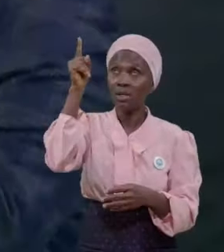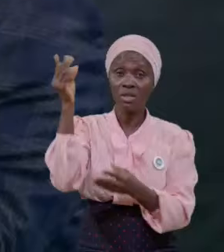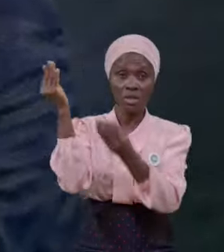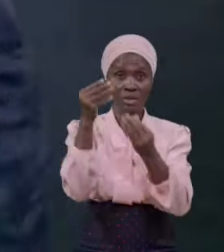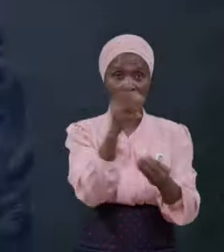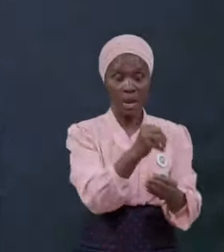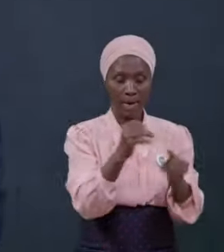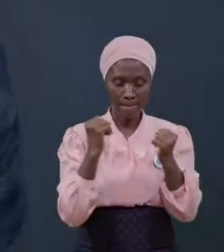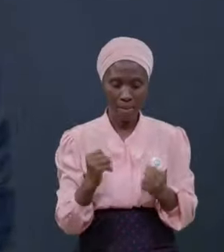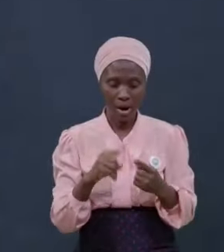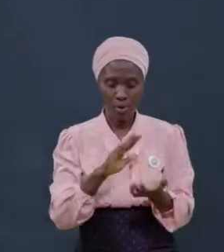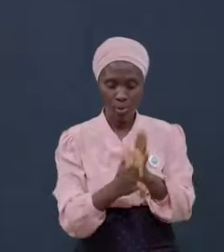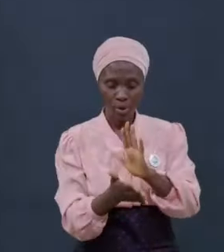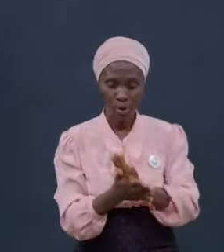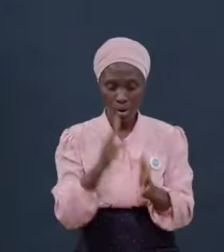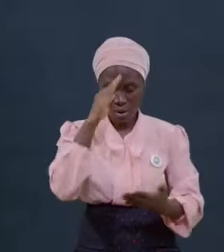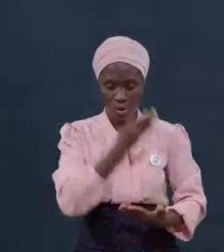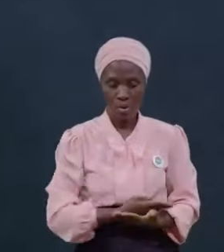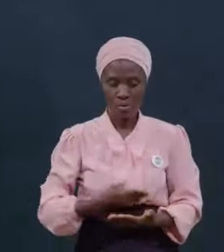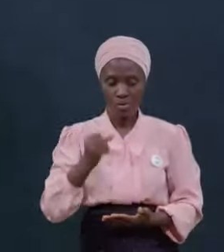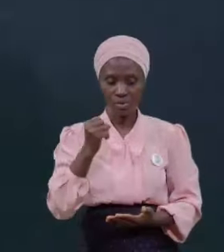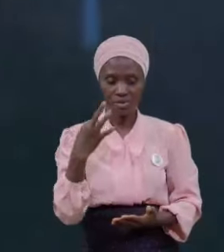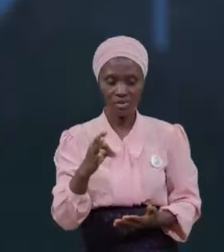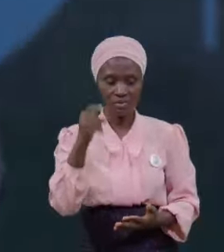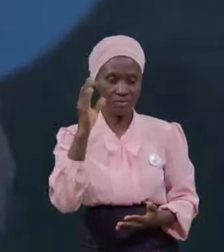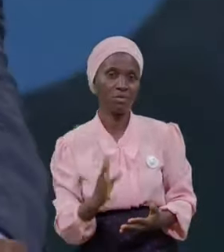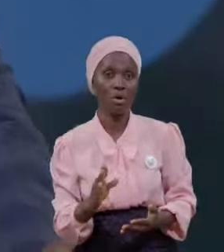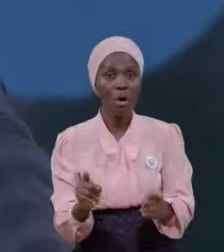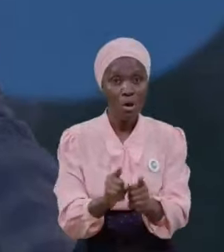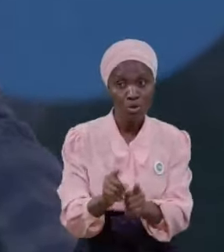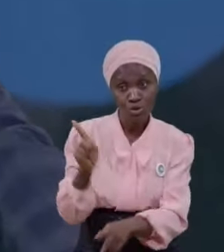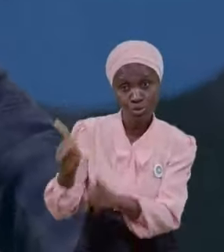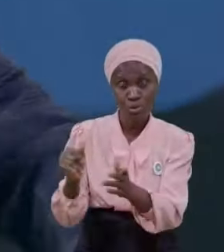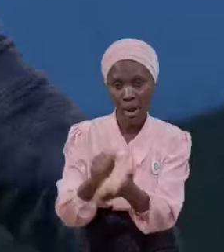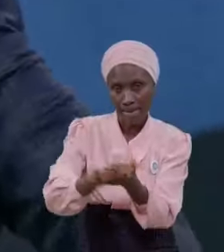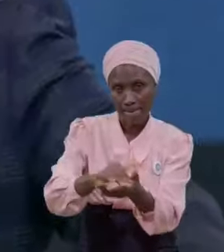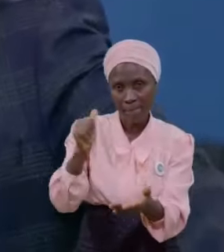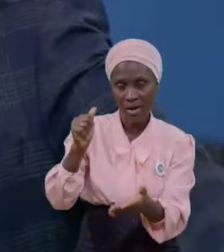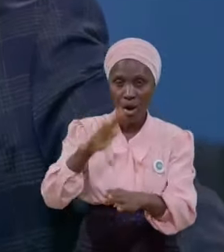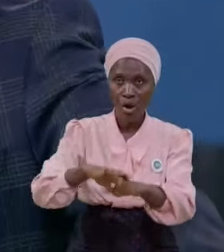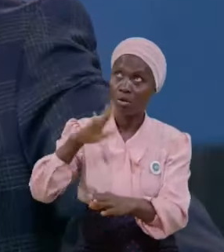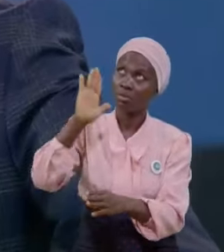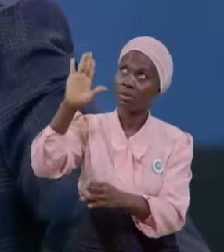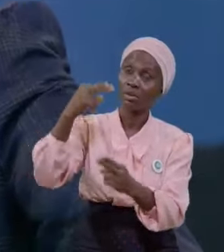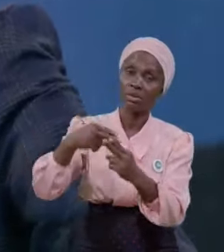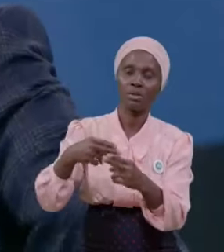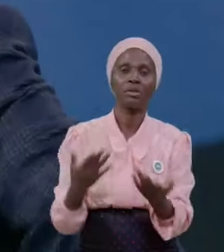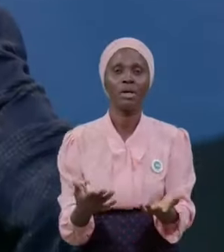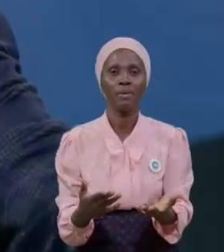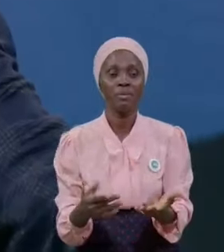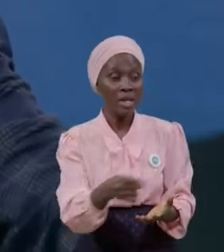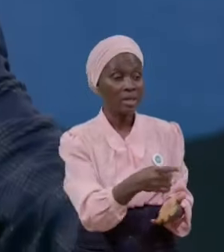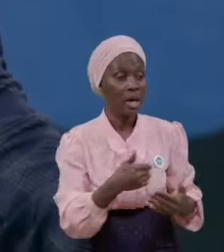God. Even those that believe on his name, they are devoted to him as a